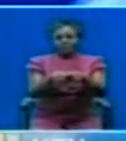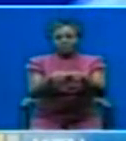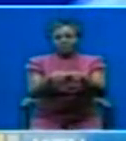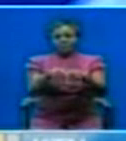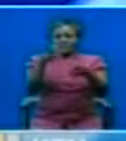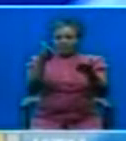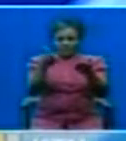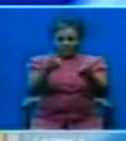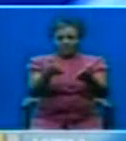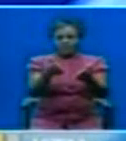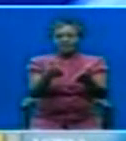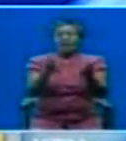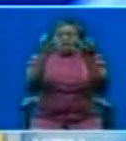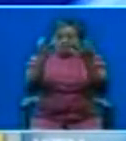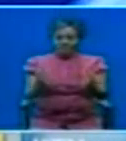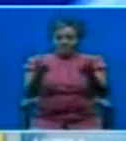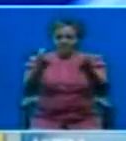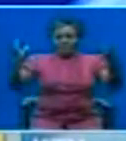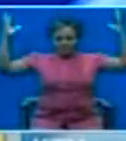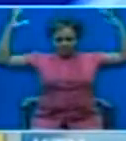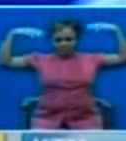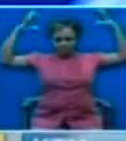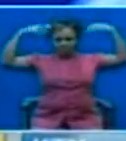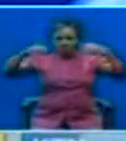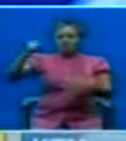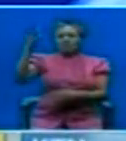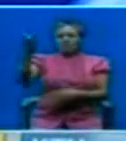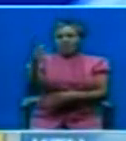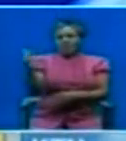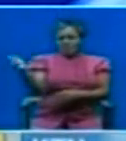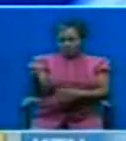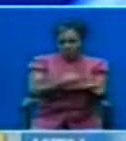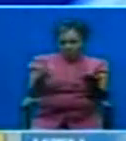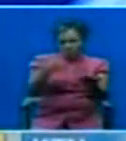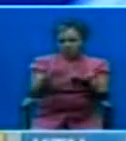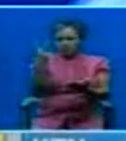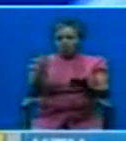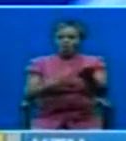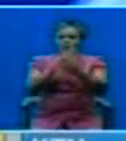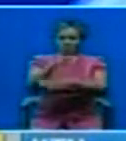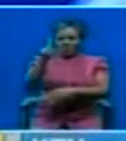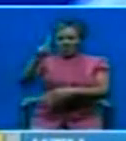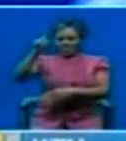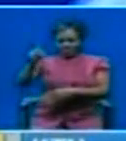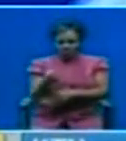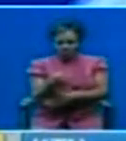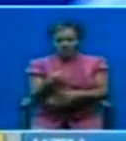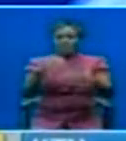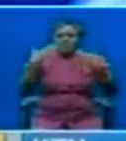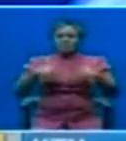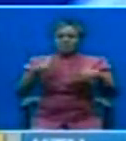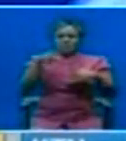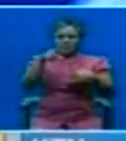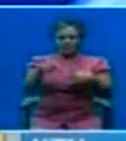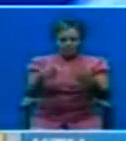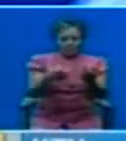And this is following heavy rains that have pounded the North Rift in the last 2 weeks. Over 1,000 Kalokol residents are